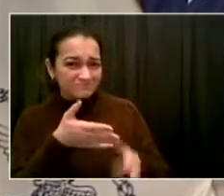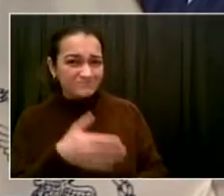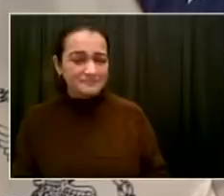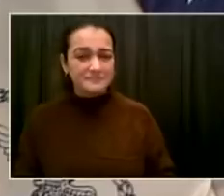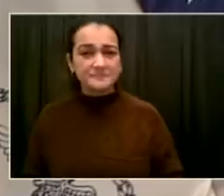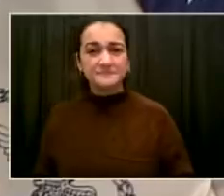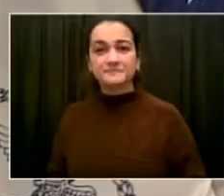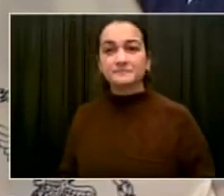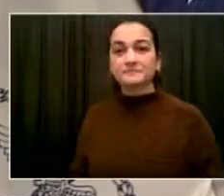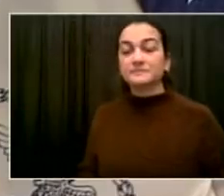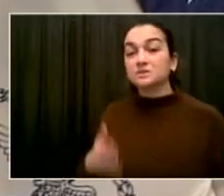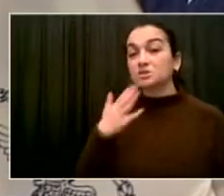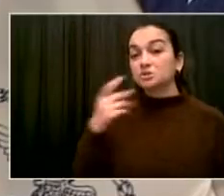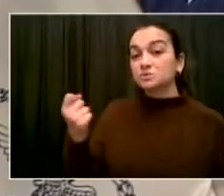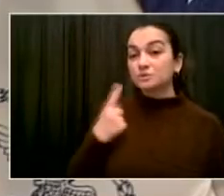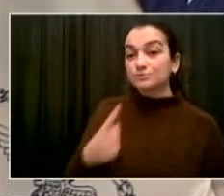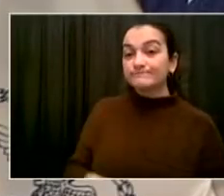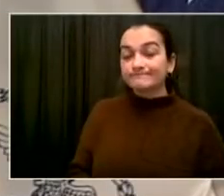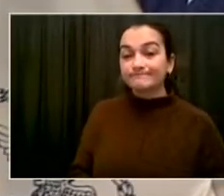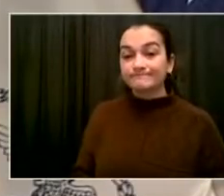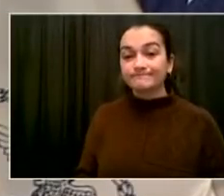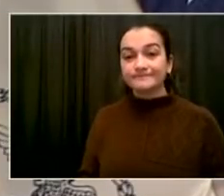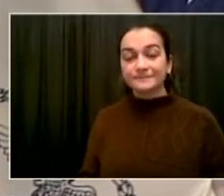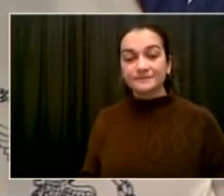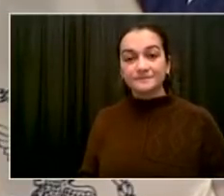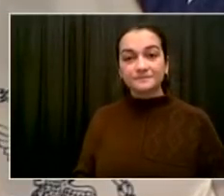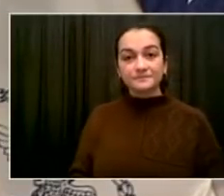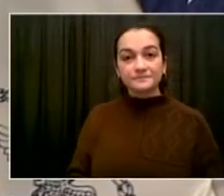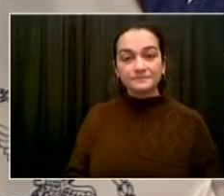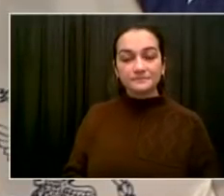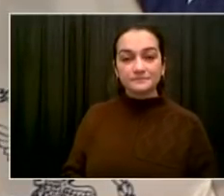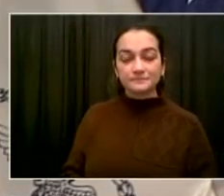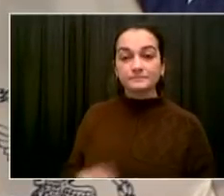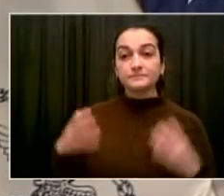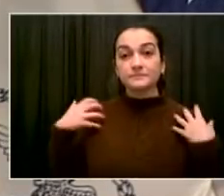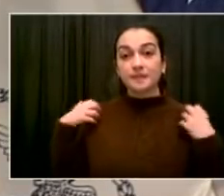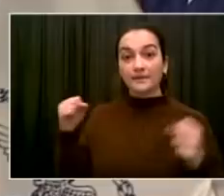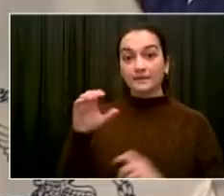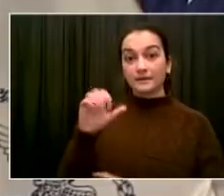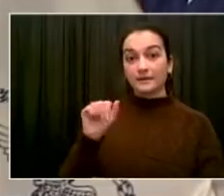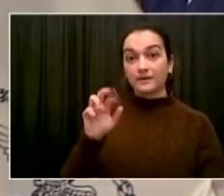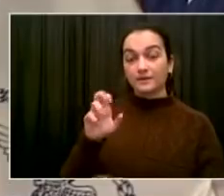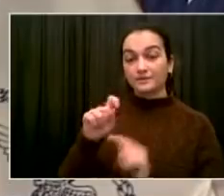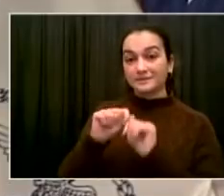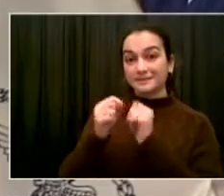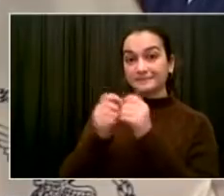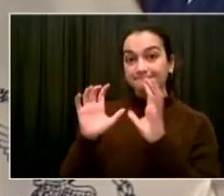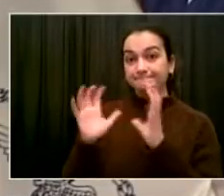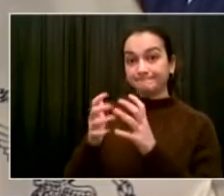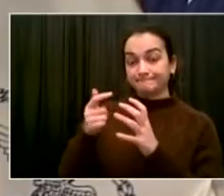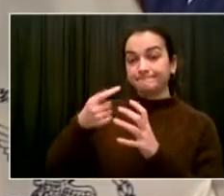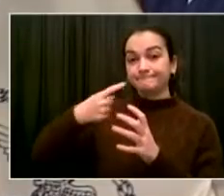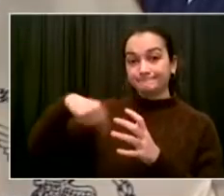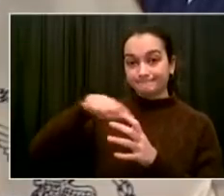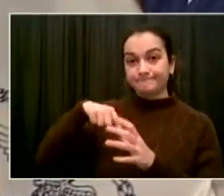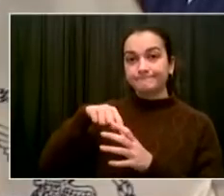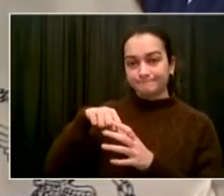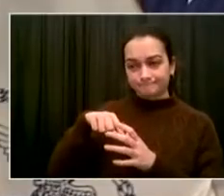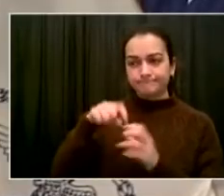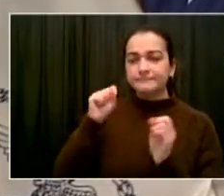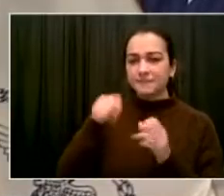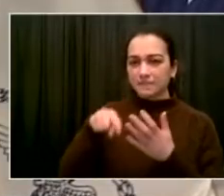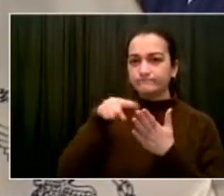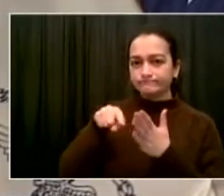and I think the healthcare community has obviously a very keen sense and is already, you're seeing the huge difference